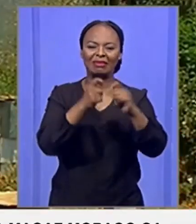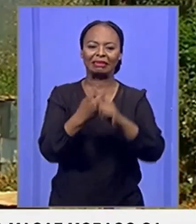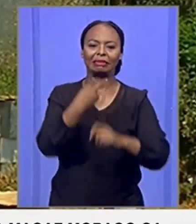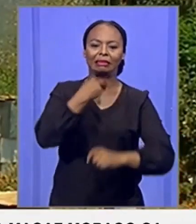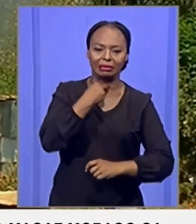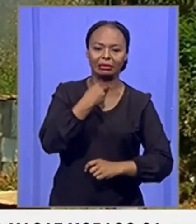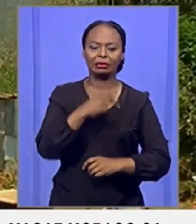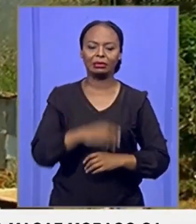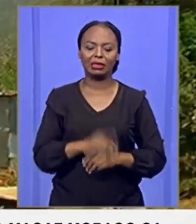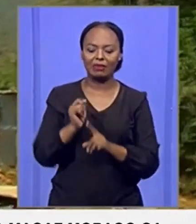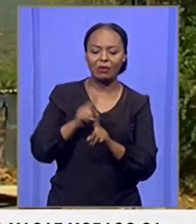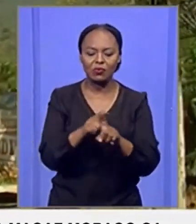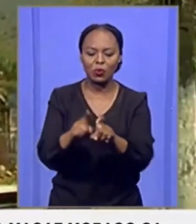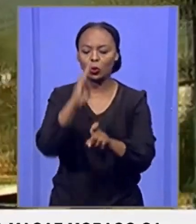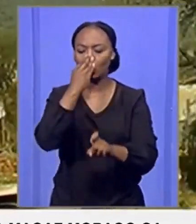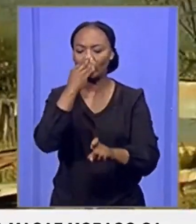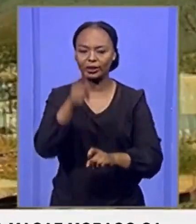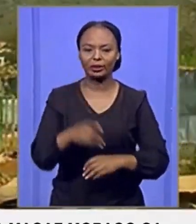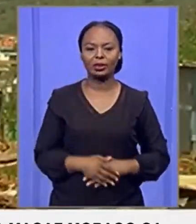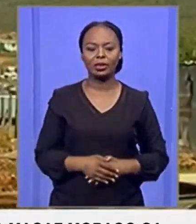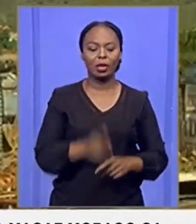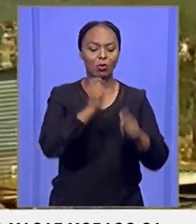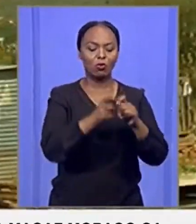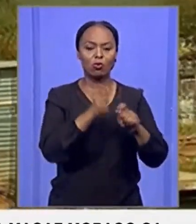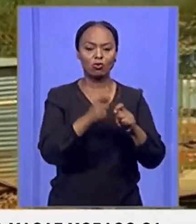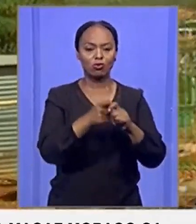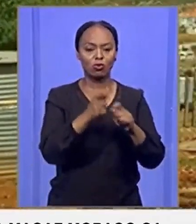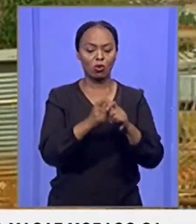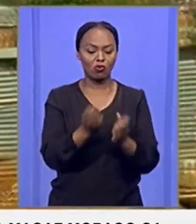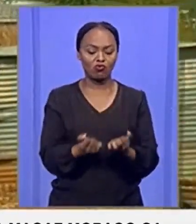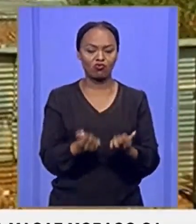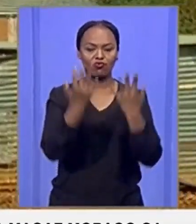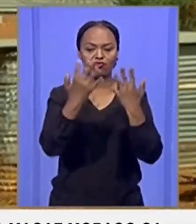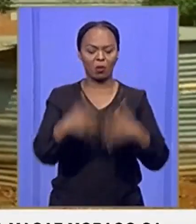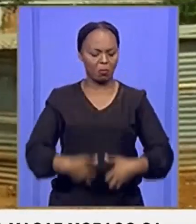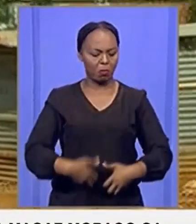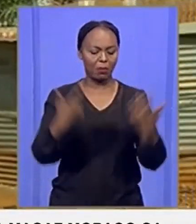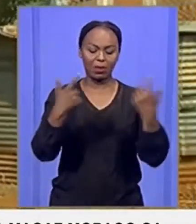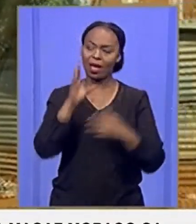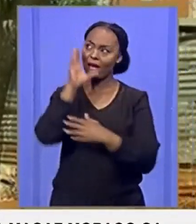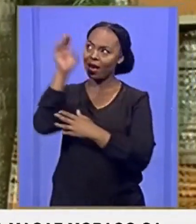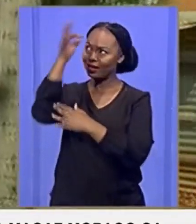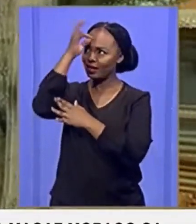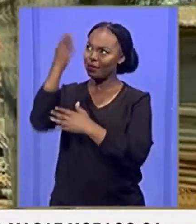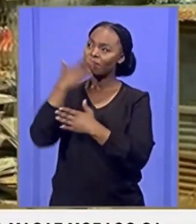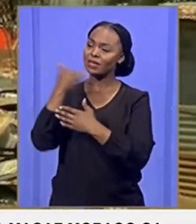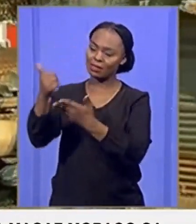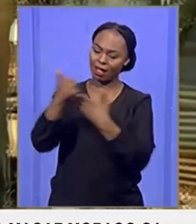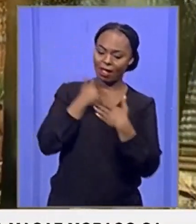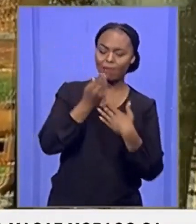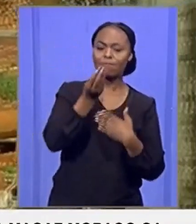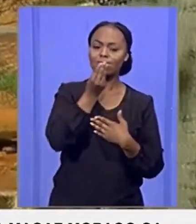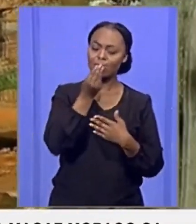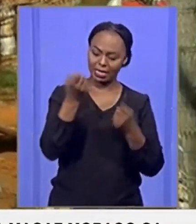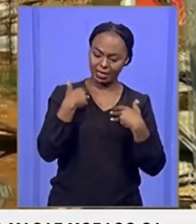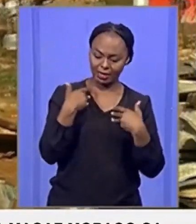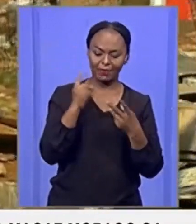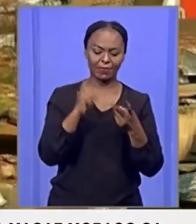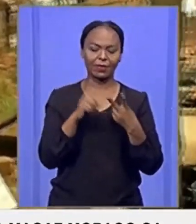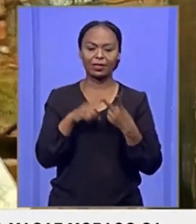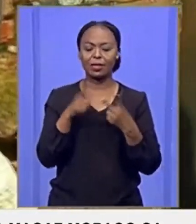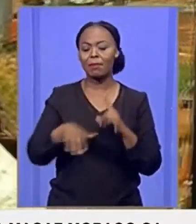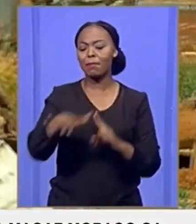šetše kgakanegong morago ga gore mekhukhu ya bona e tshungwe lore ba ipiletša go mmušo go ba thuša ka diphuthelana tša dijo le lefelo leo ba ka